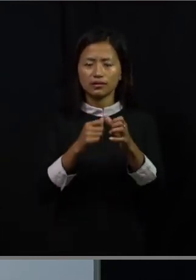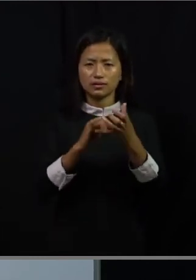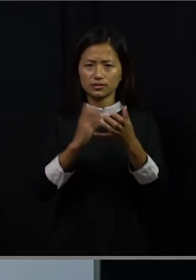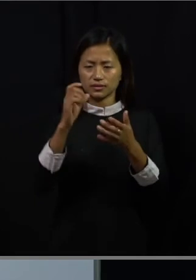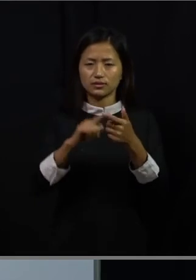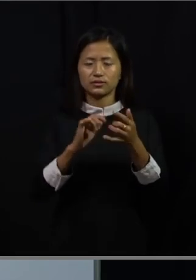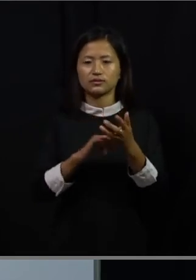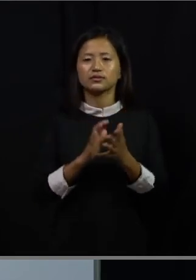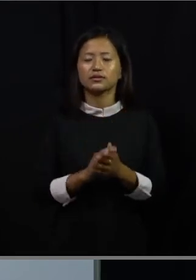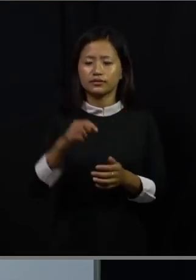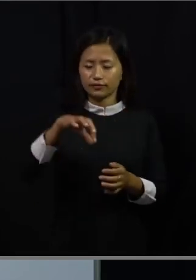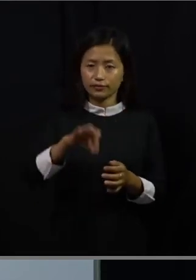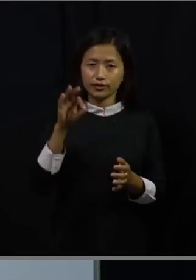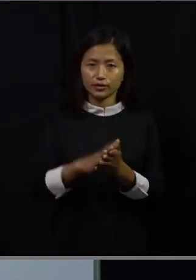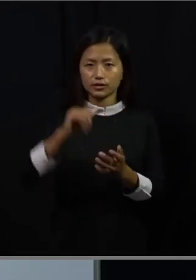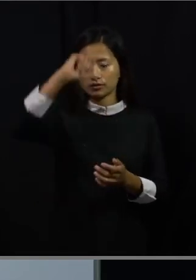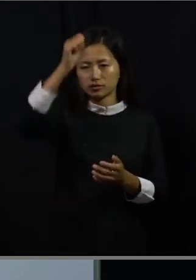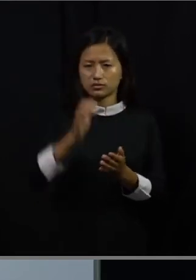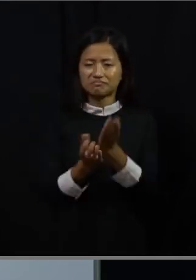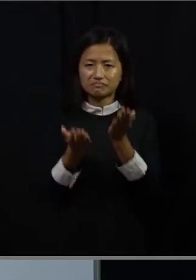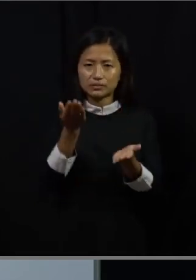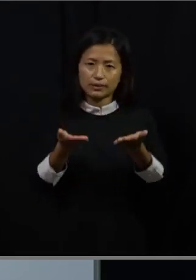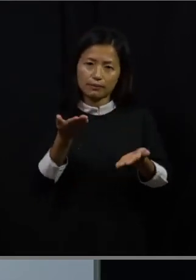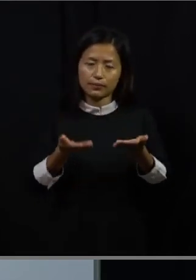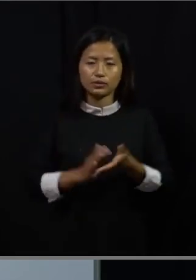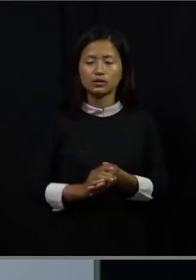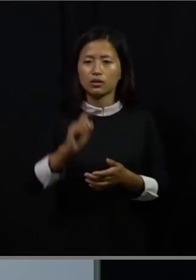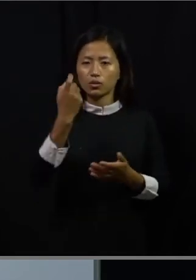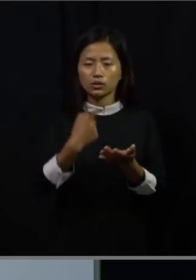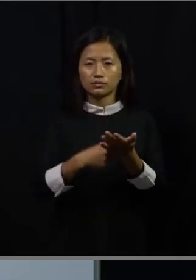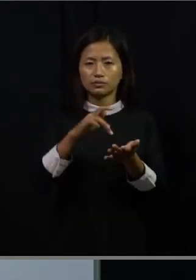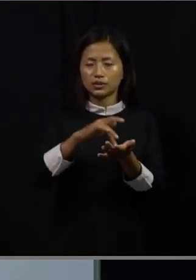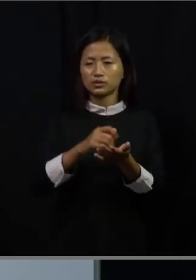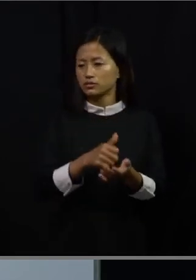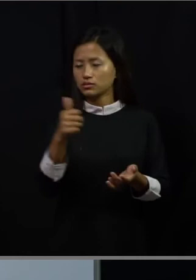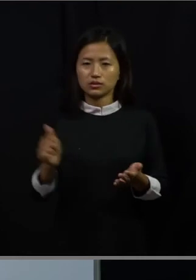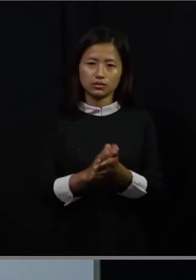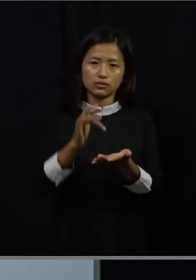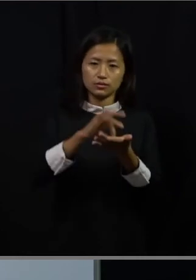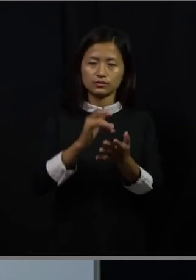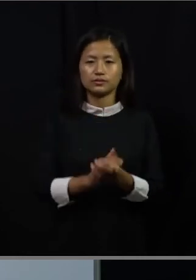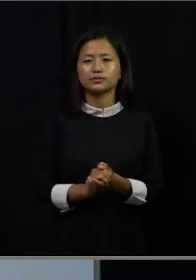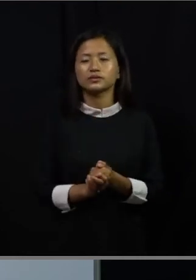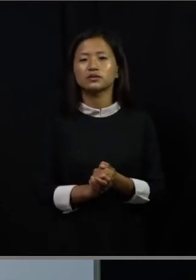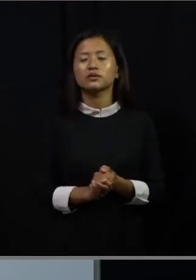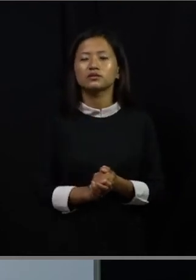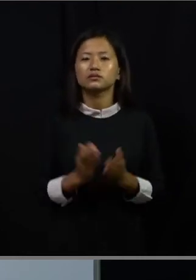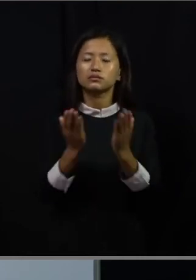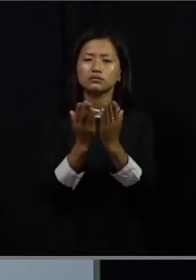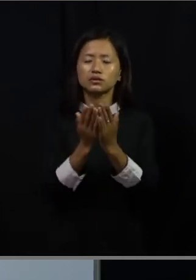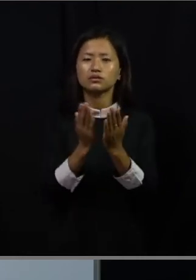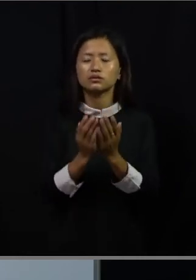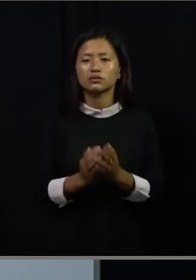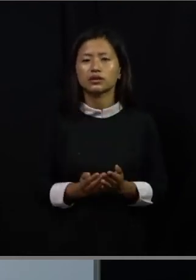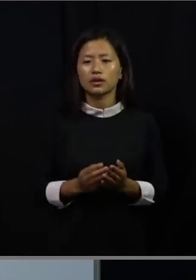different types of race which we find in India. Okay, they try to compare it from one region to another region. Okay, they study about that. Okay,